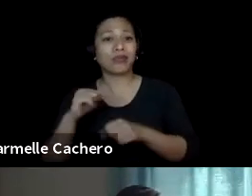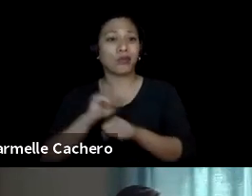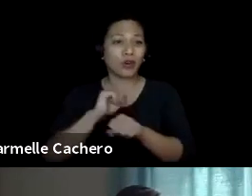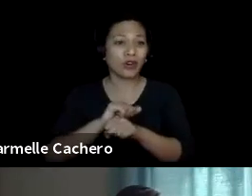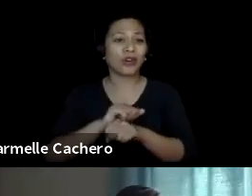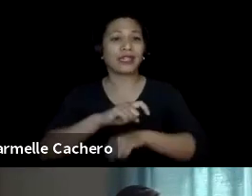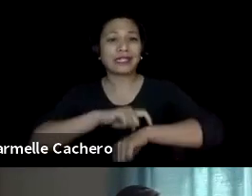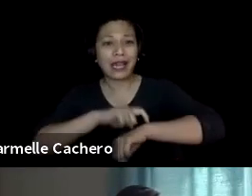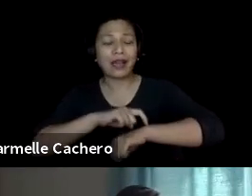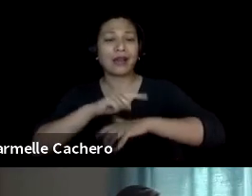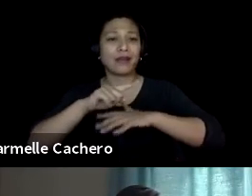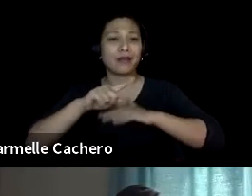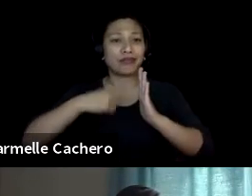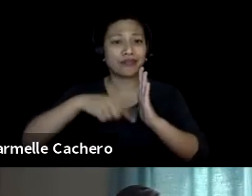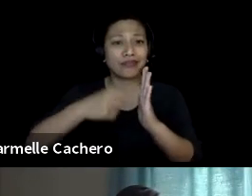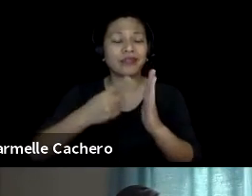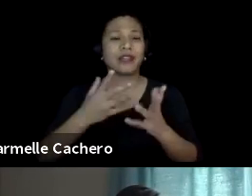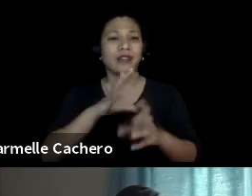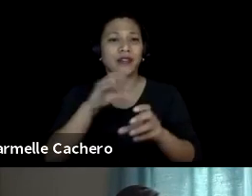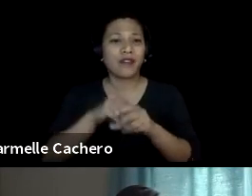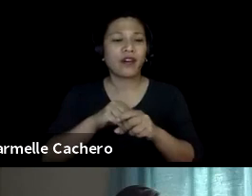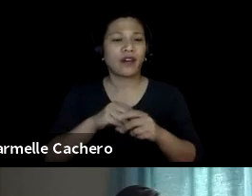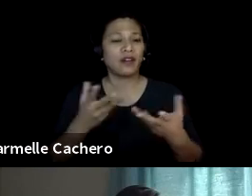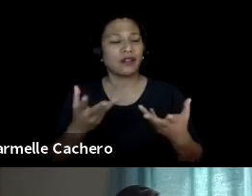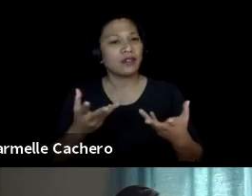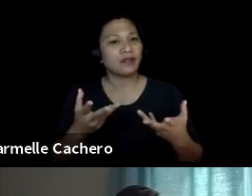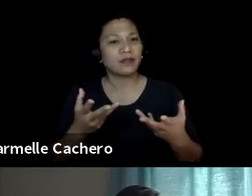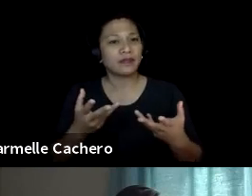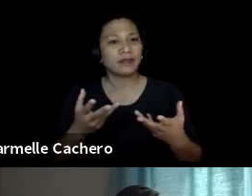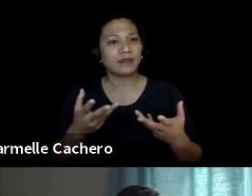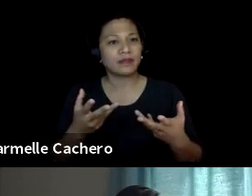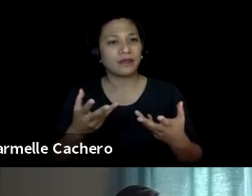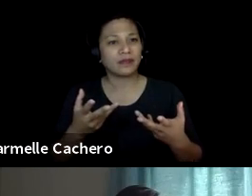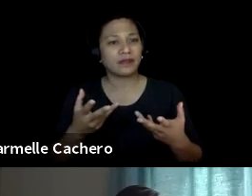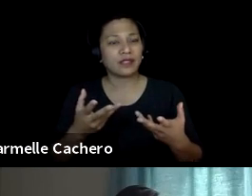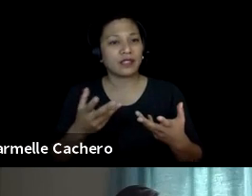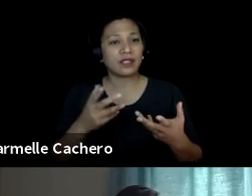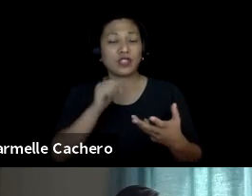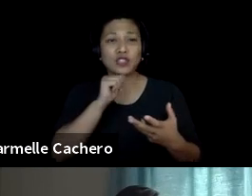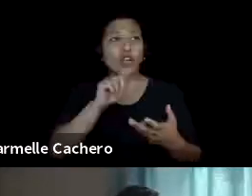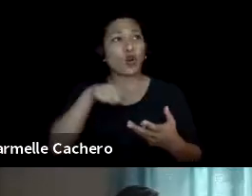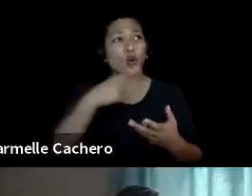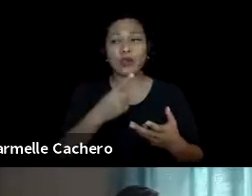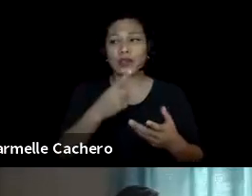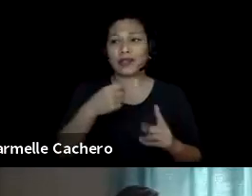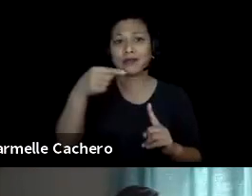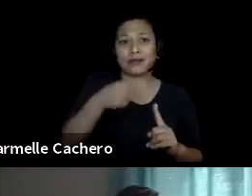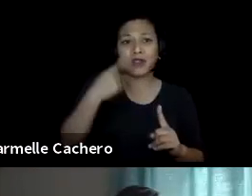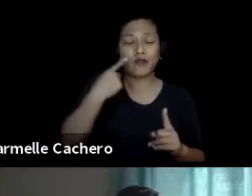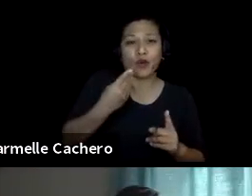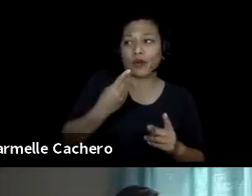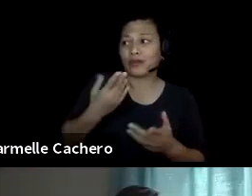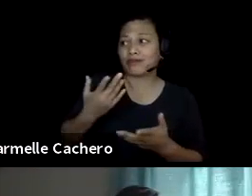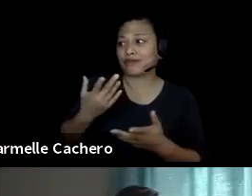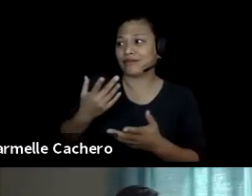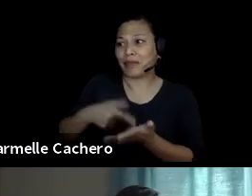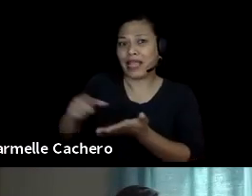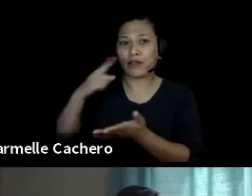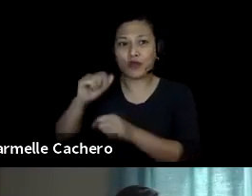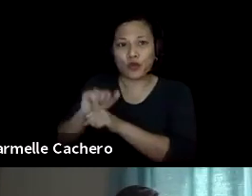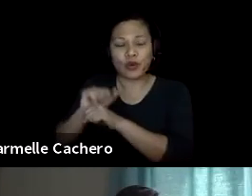is, you know, beyond like the like capitalistic production of labor, you know,